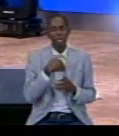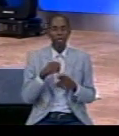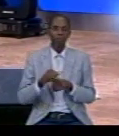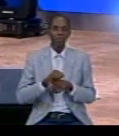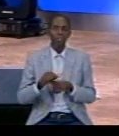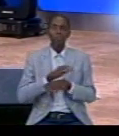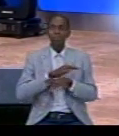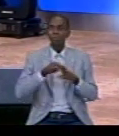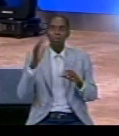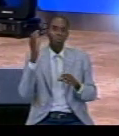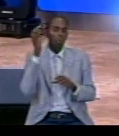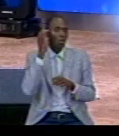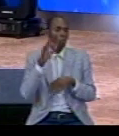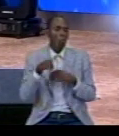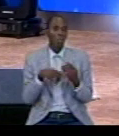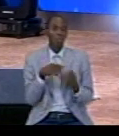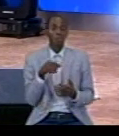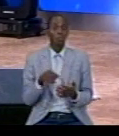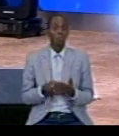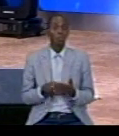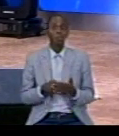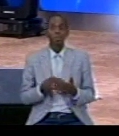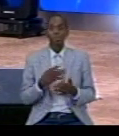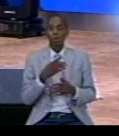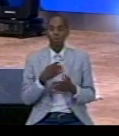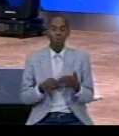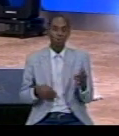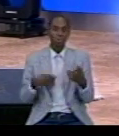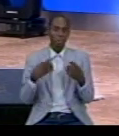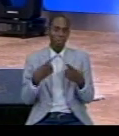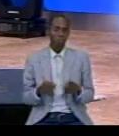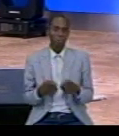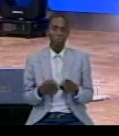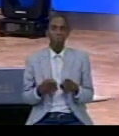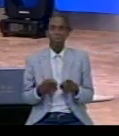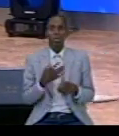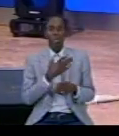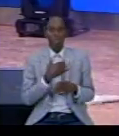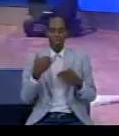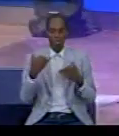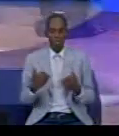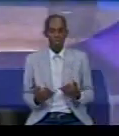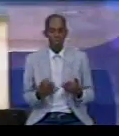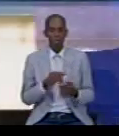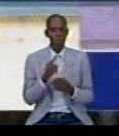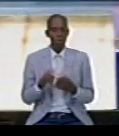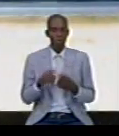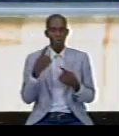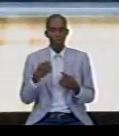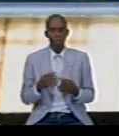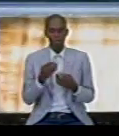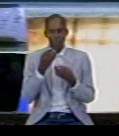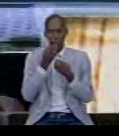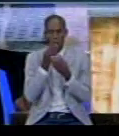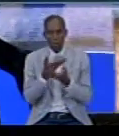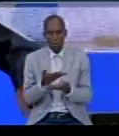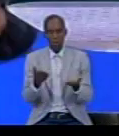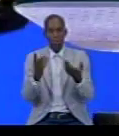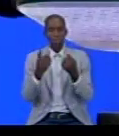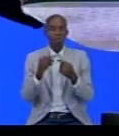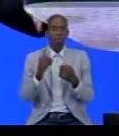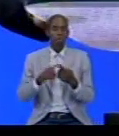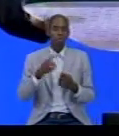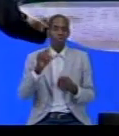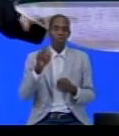about all this. If they knew, they would have prayed. But then they now came to Daniel and Shadrach, Meshach, and Abednego.